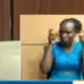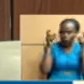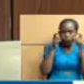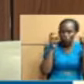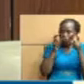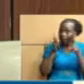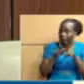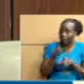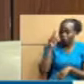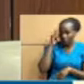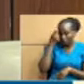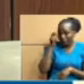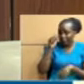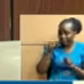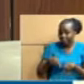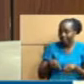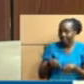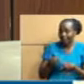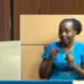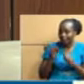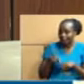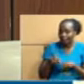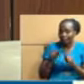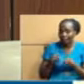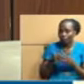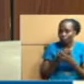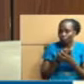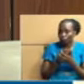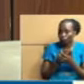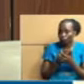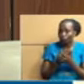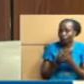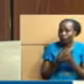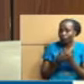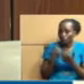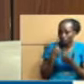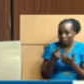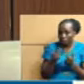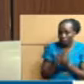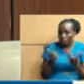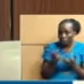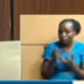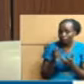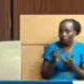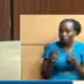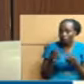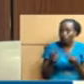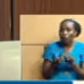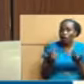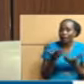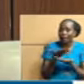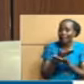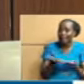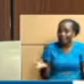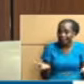even government can be poor, to the extent that in their silos there is nothing, and all they have to resort to